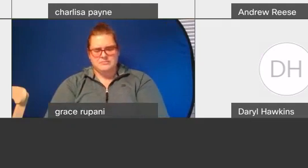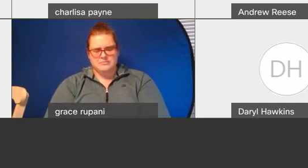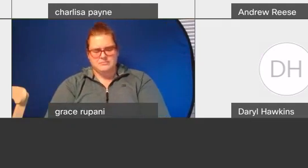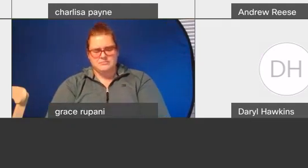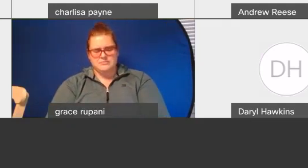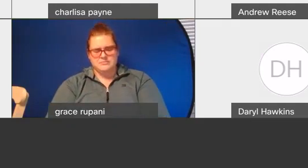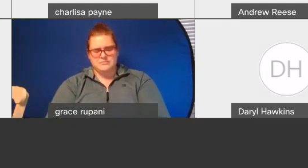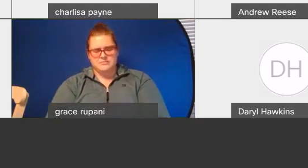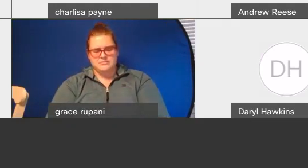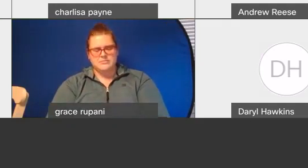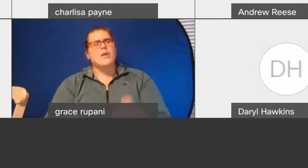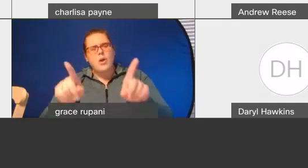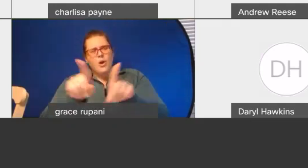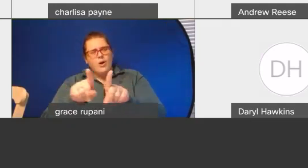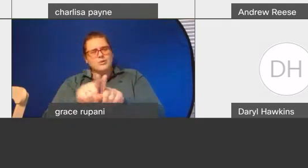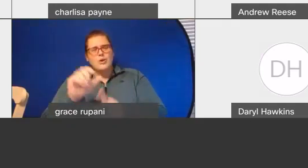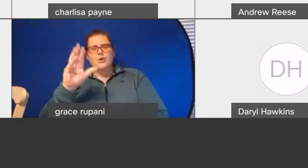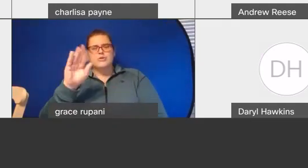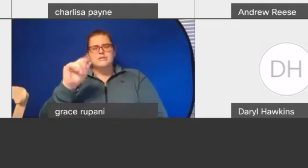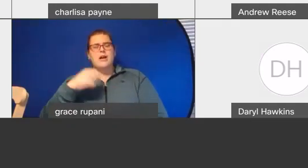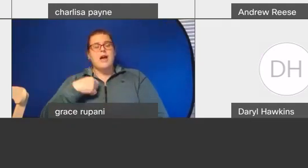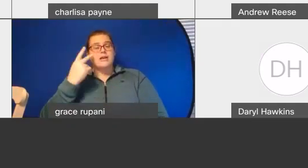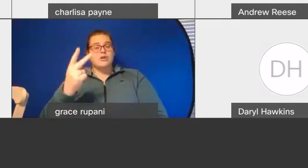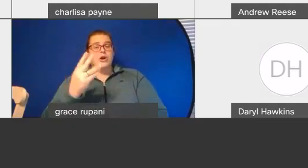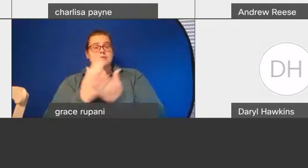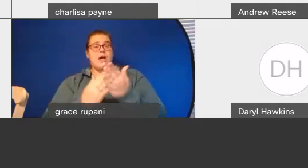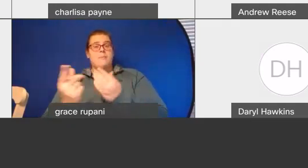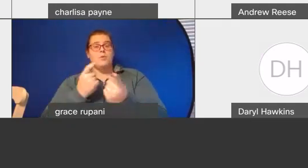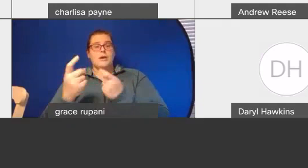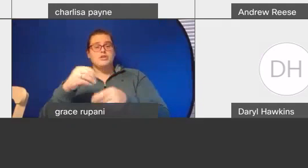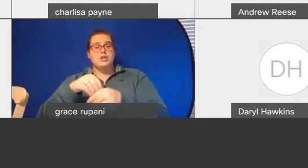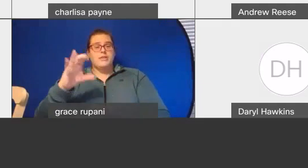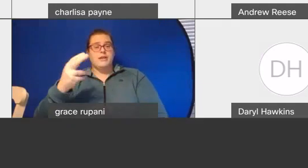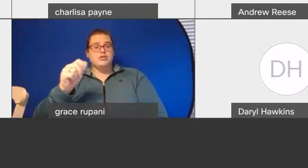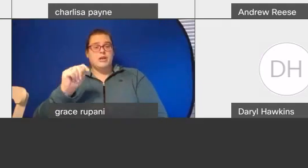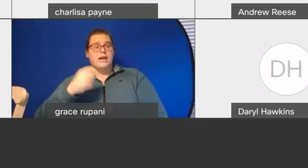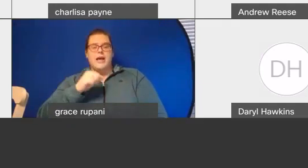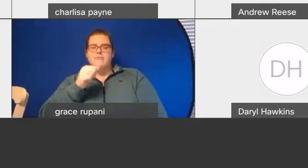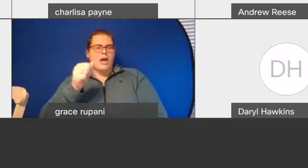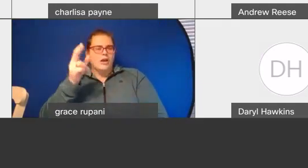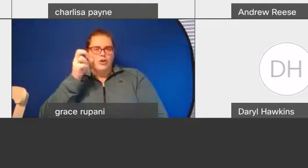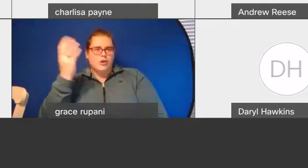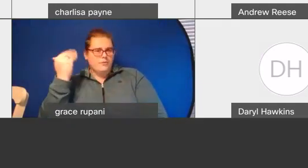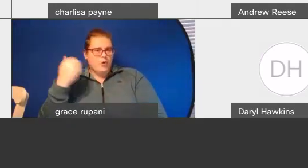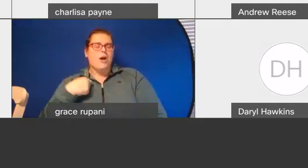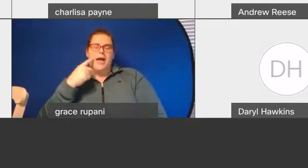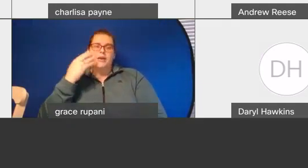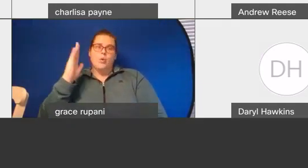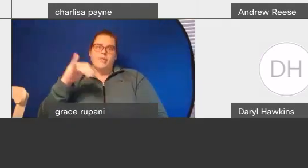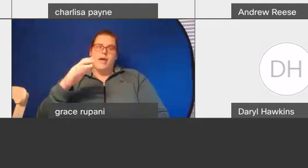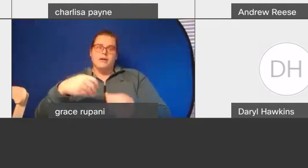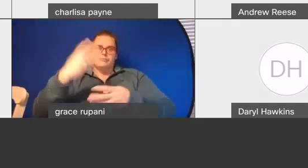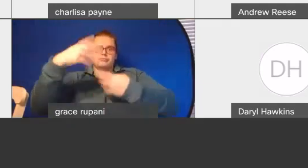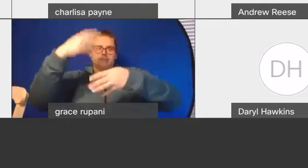I also, Crystal, saw some questions that I have not in the chat box that I have not heard. And I know it scrolls pretty quickly.